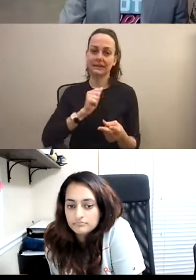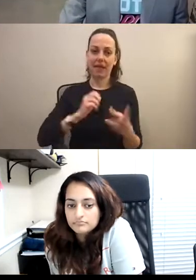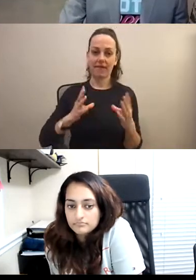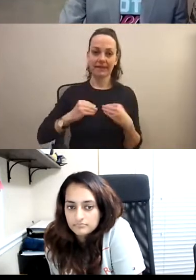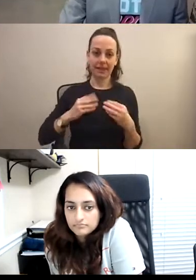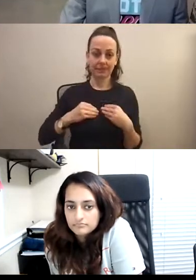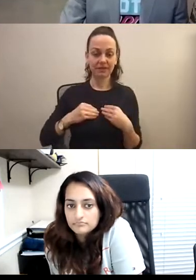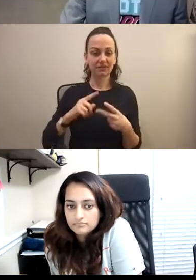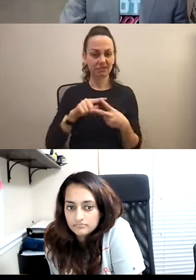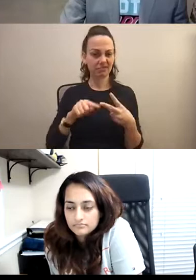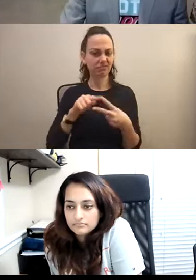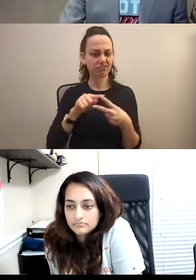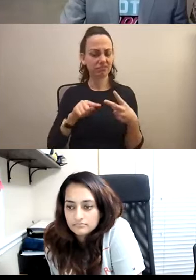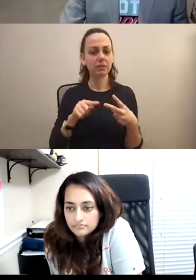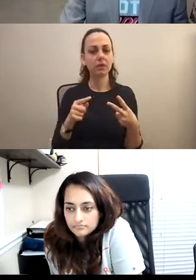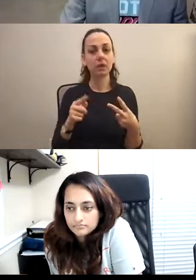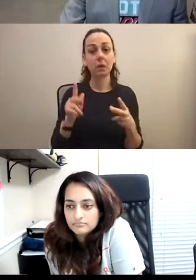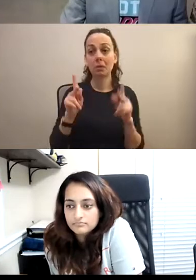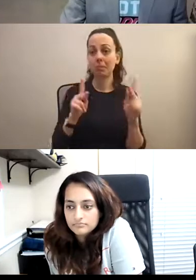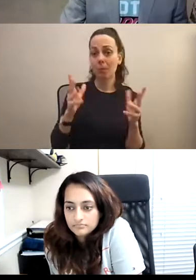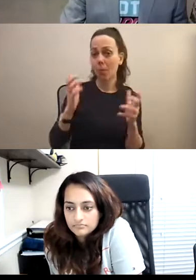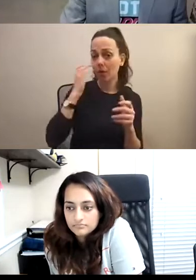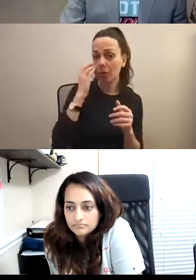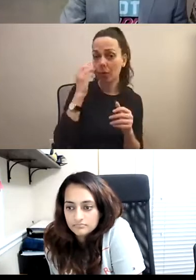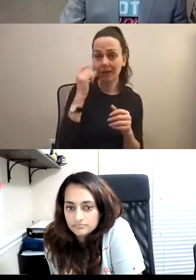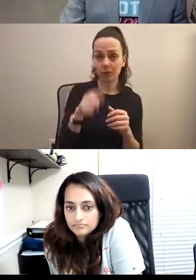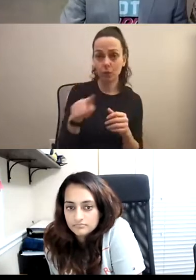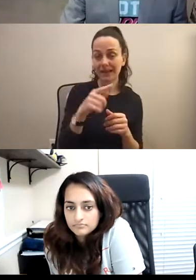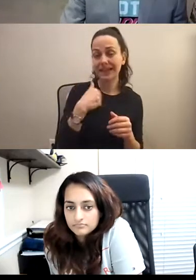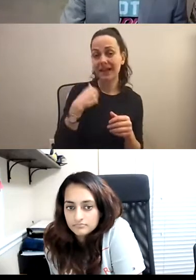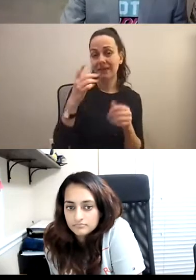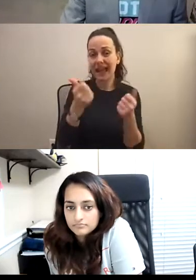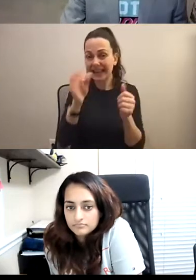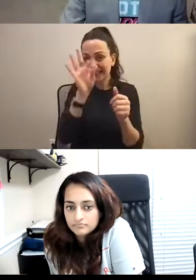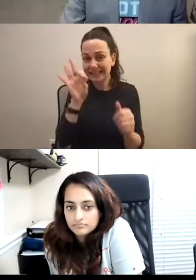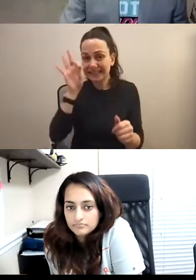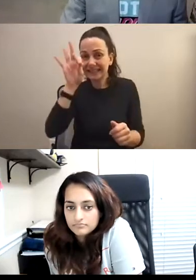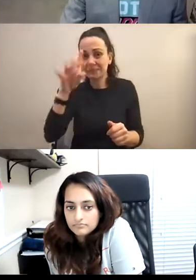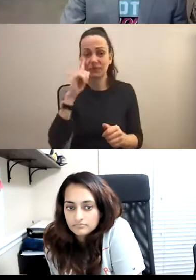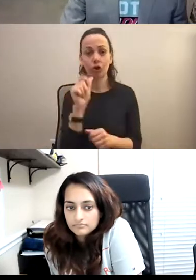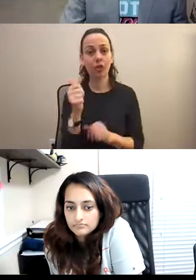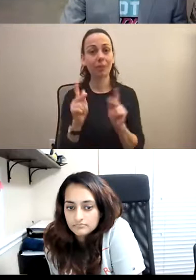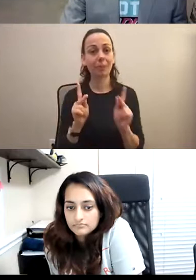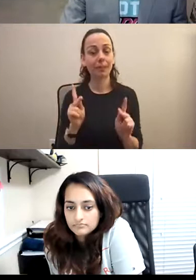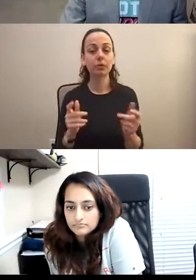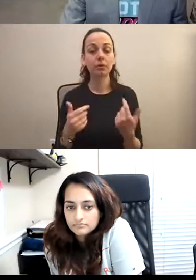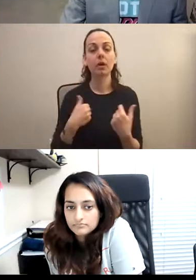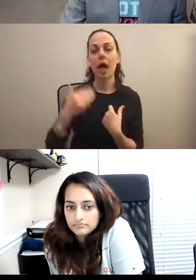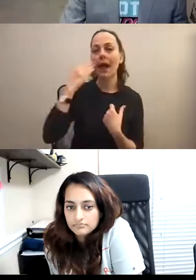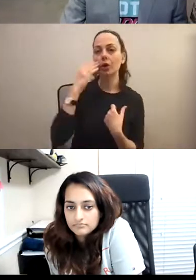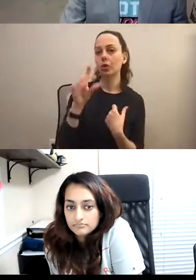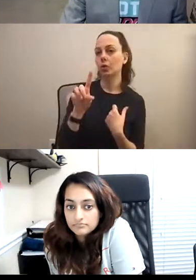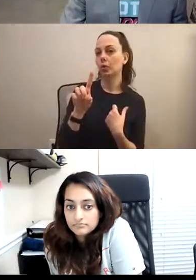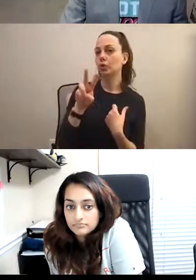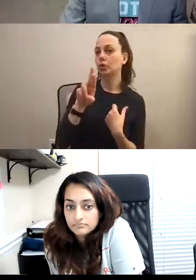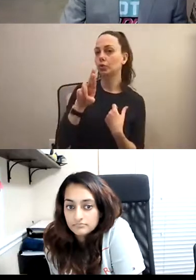And people want to know if you have any tips for others? And I know that Drew,